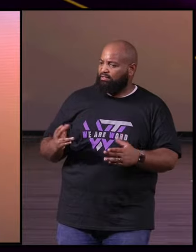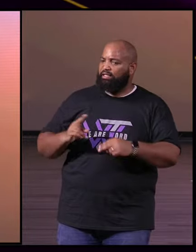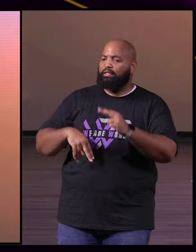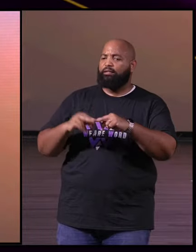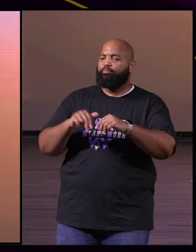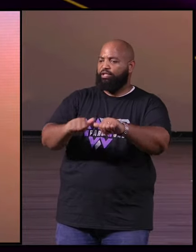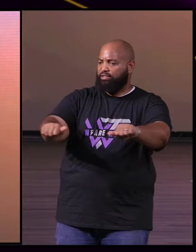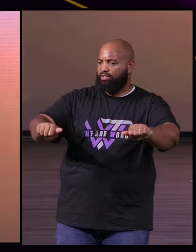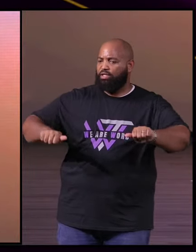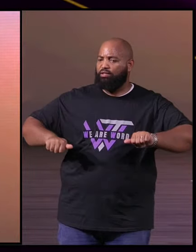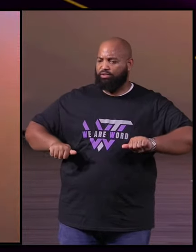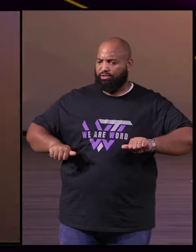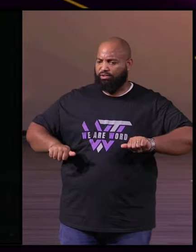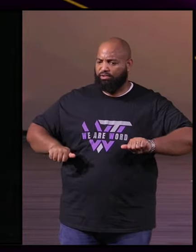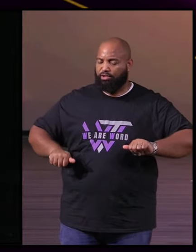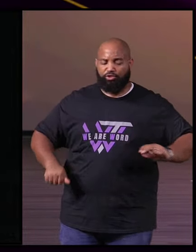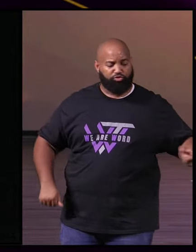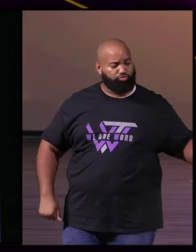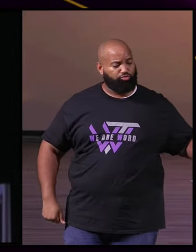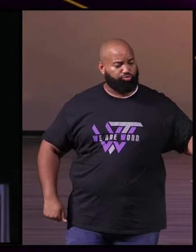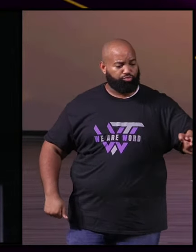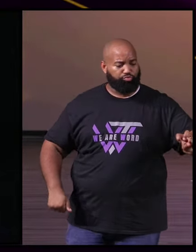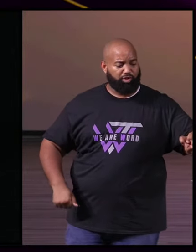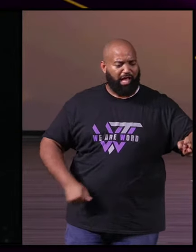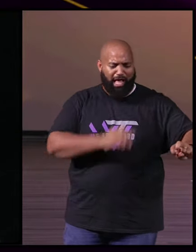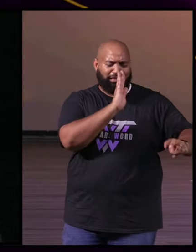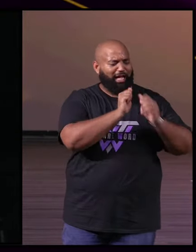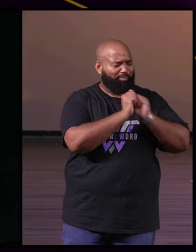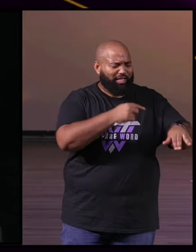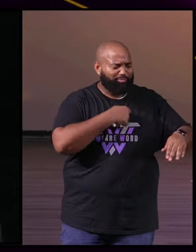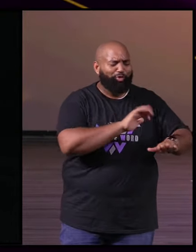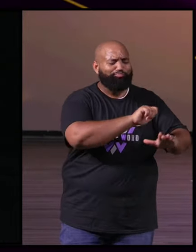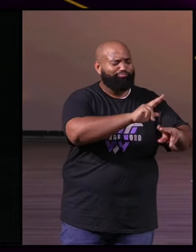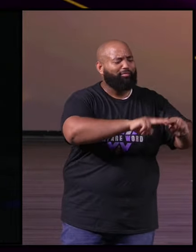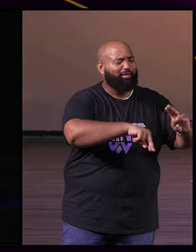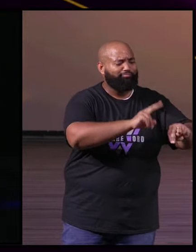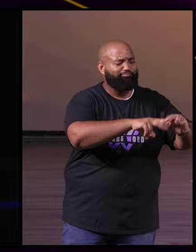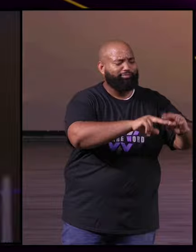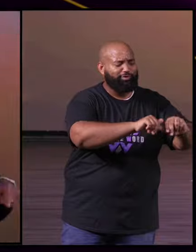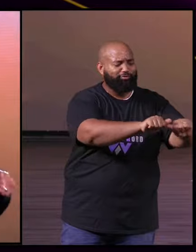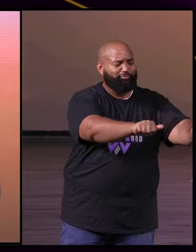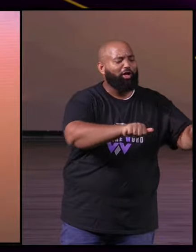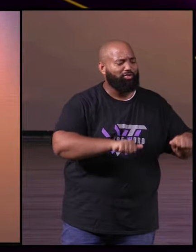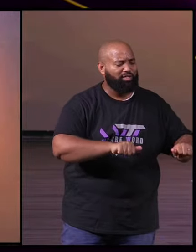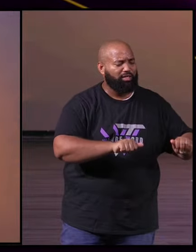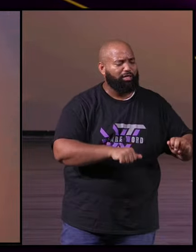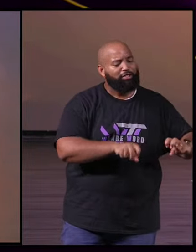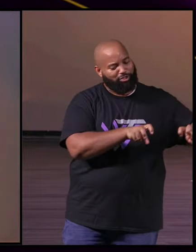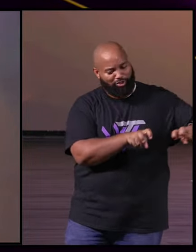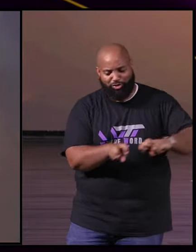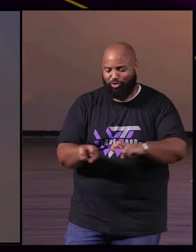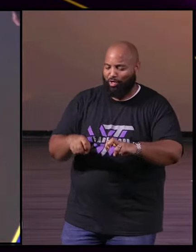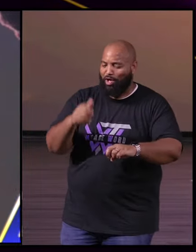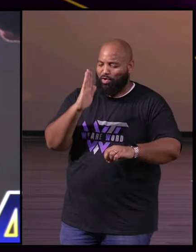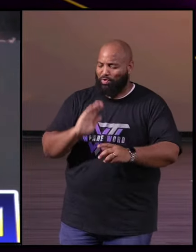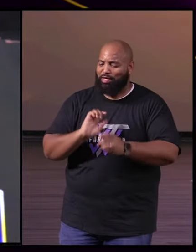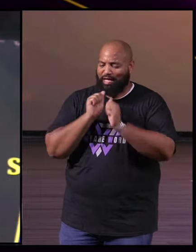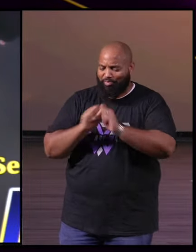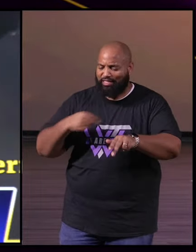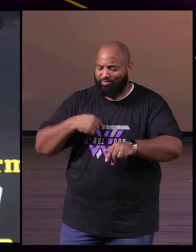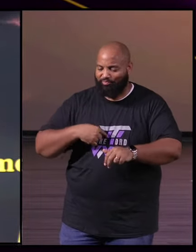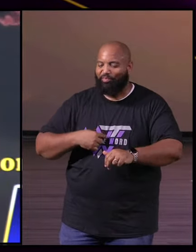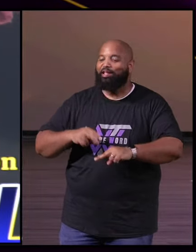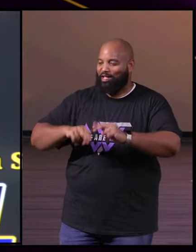This is what he forgot to realize, John. What he didn't realize was the famine